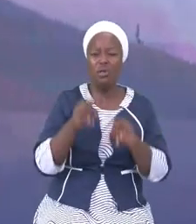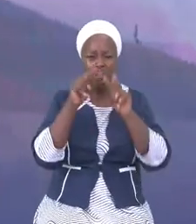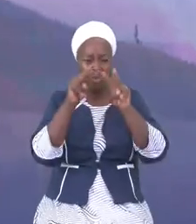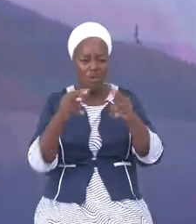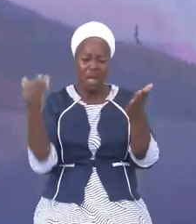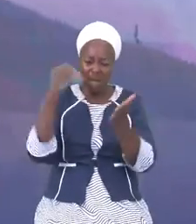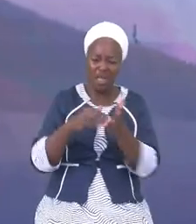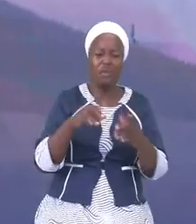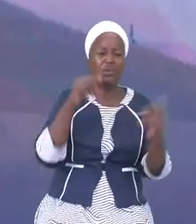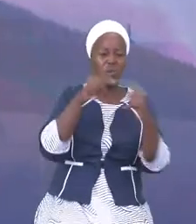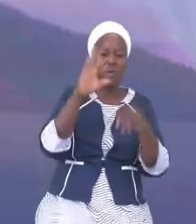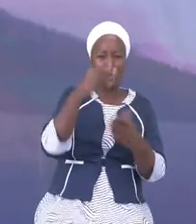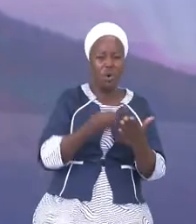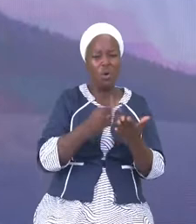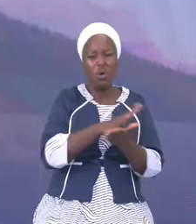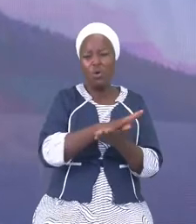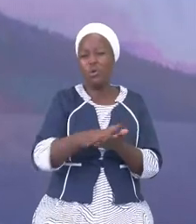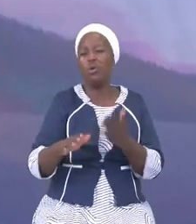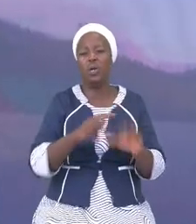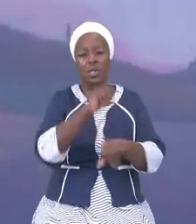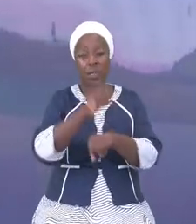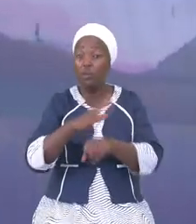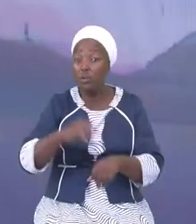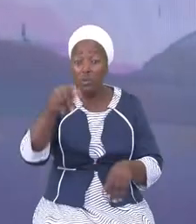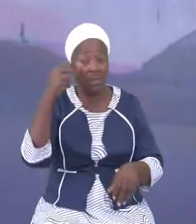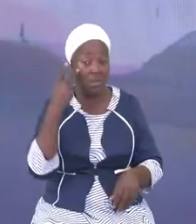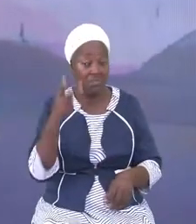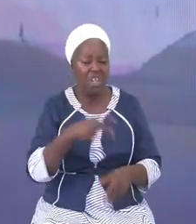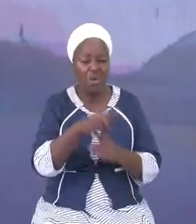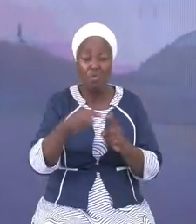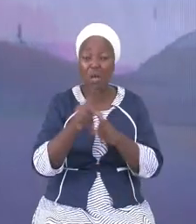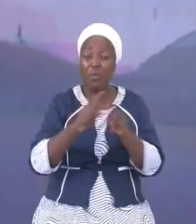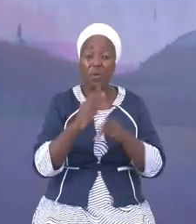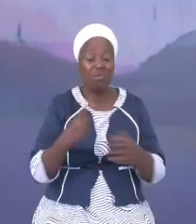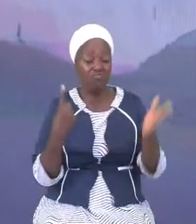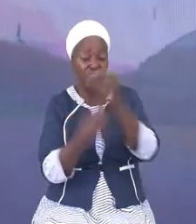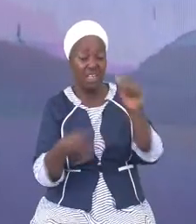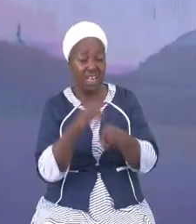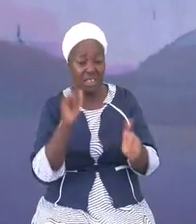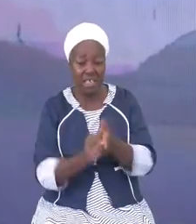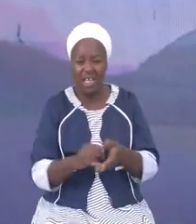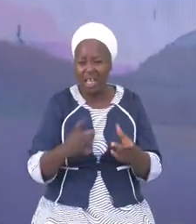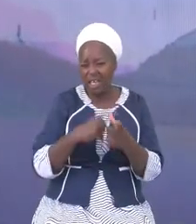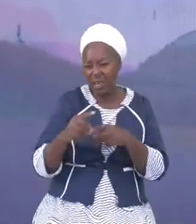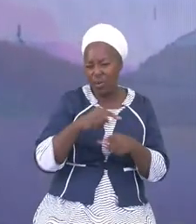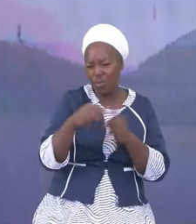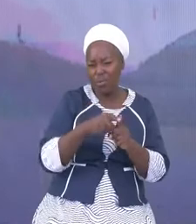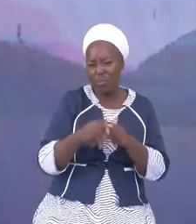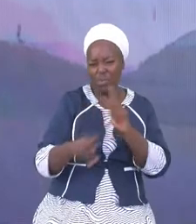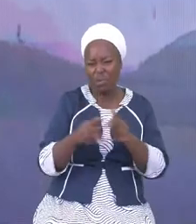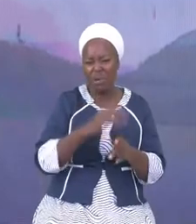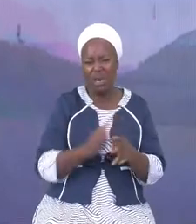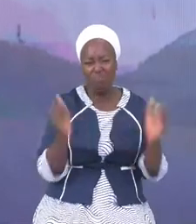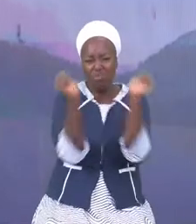holy temple. You see, when people are apprehended like that, and when people are